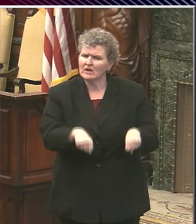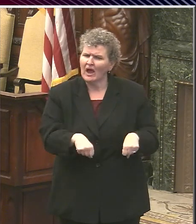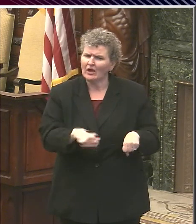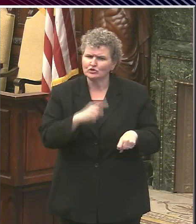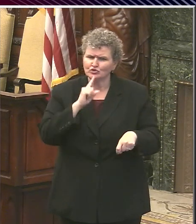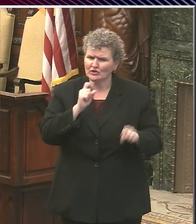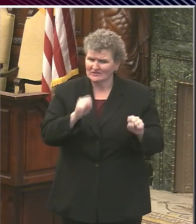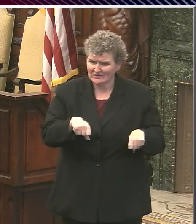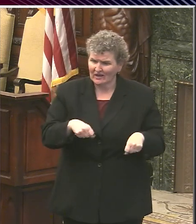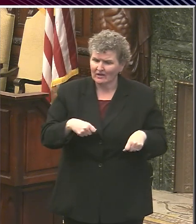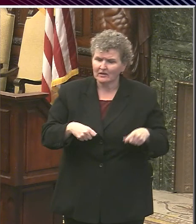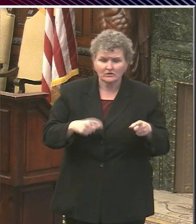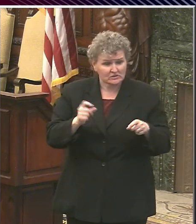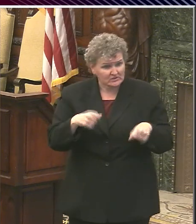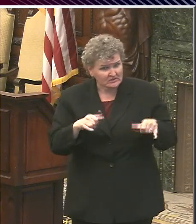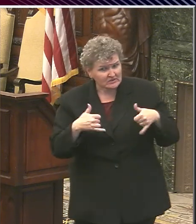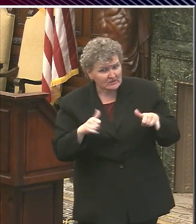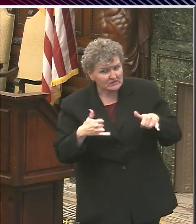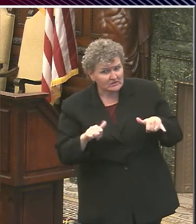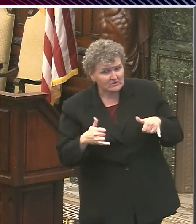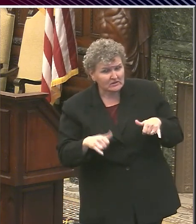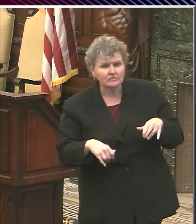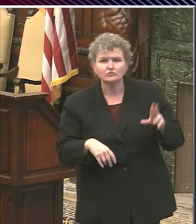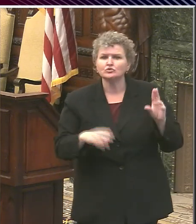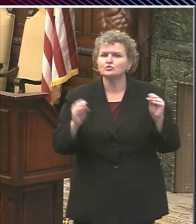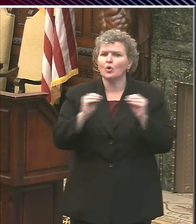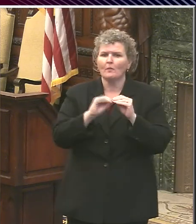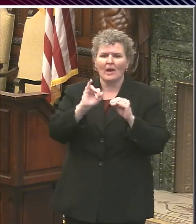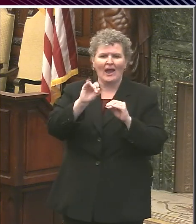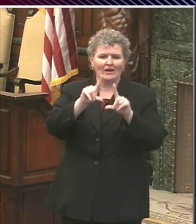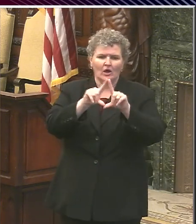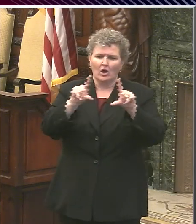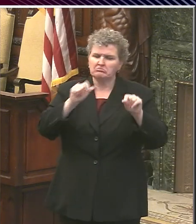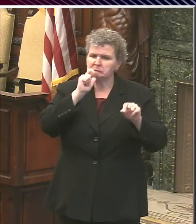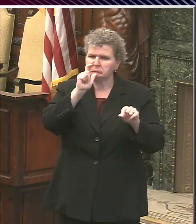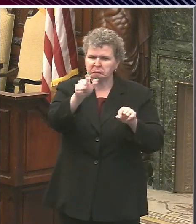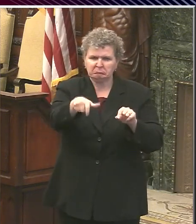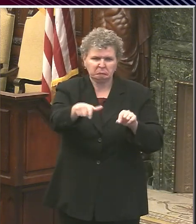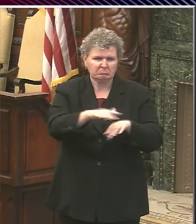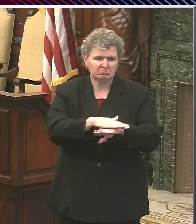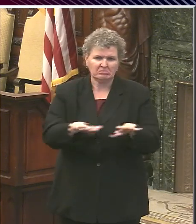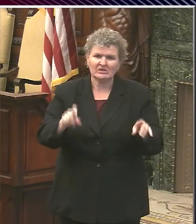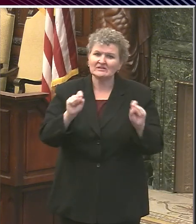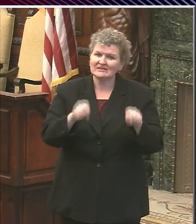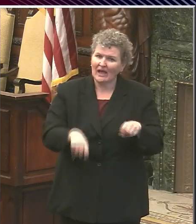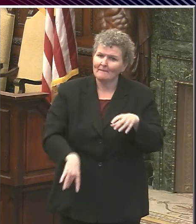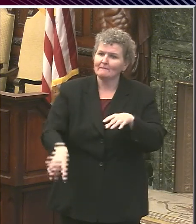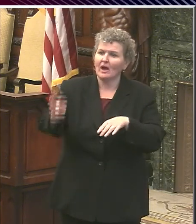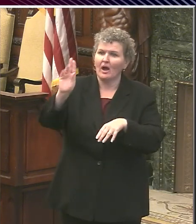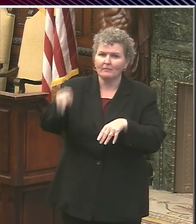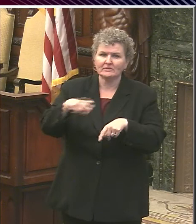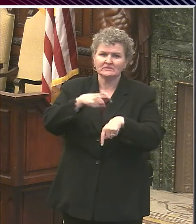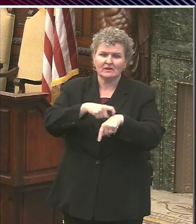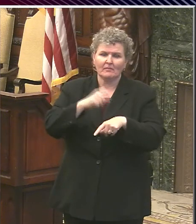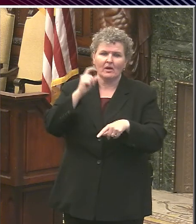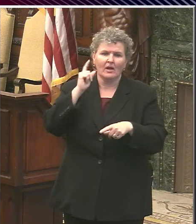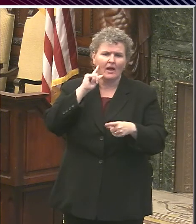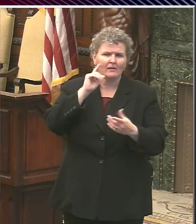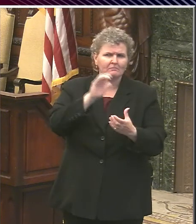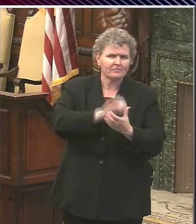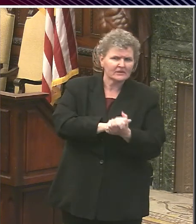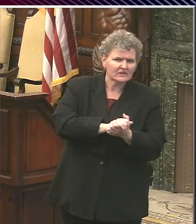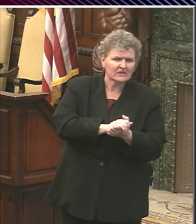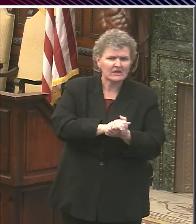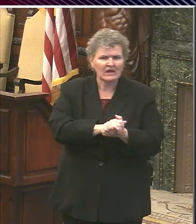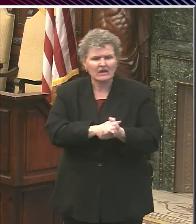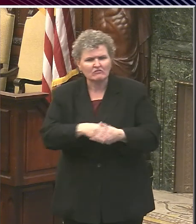Eva? You'll no longer need ID, right. But in addition, during that pickup time, I believe they're giving out a